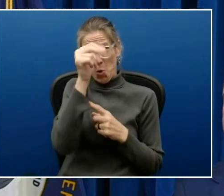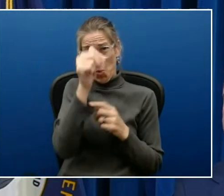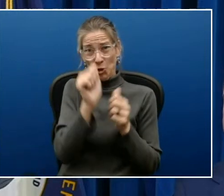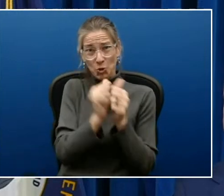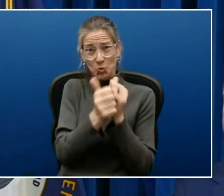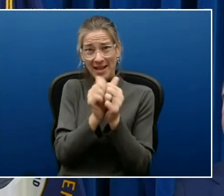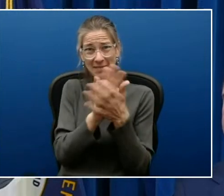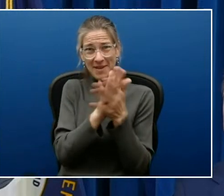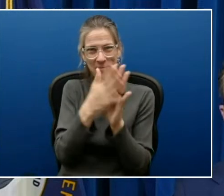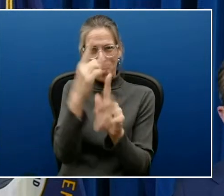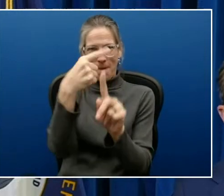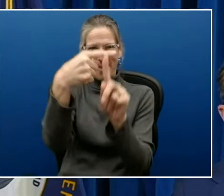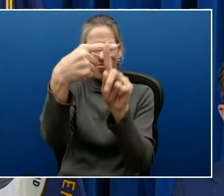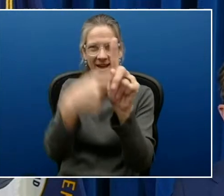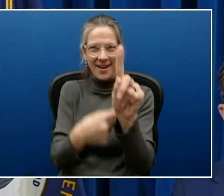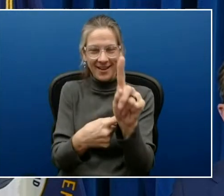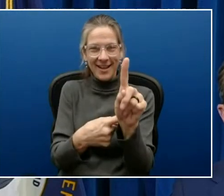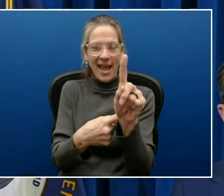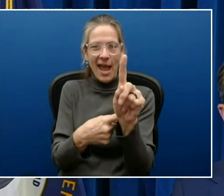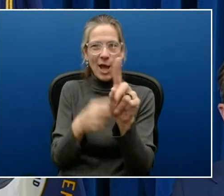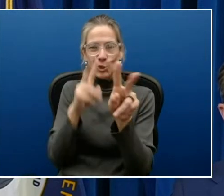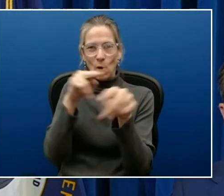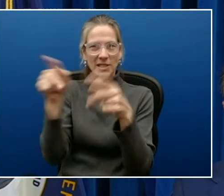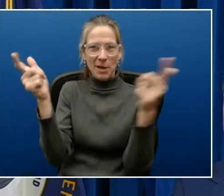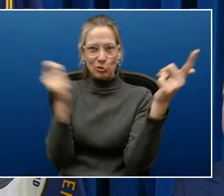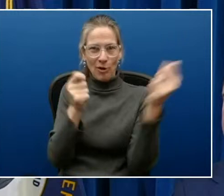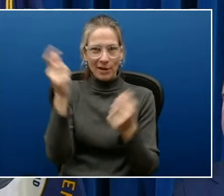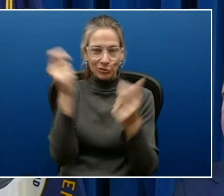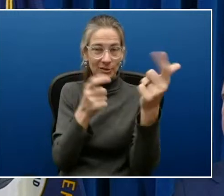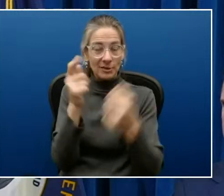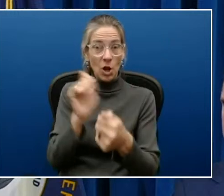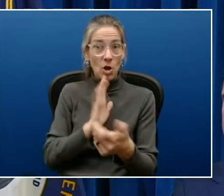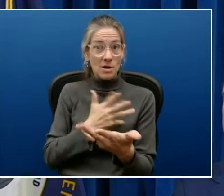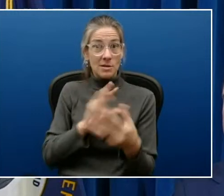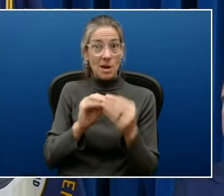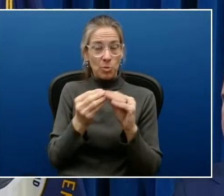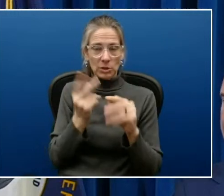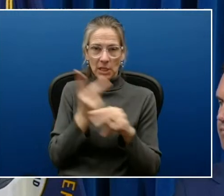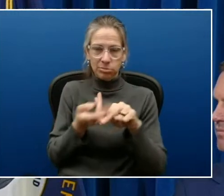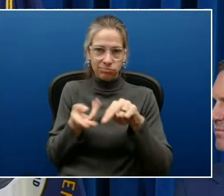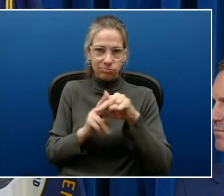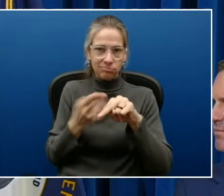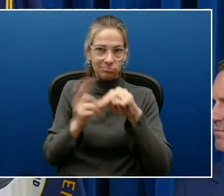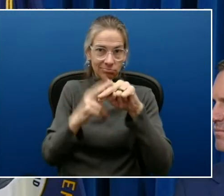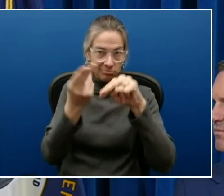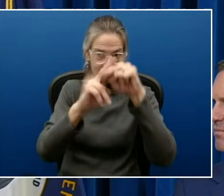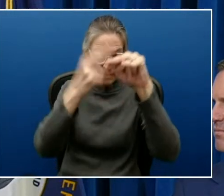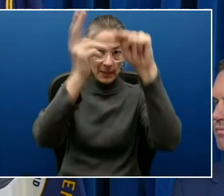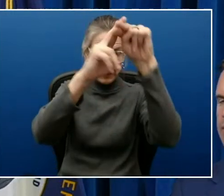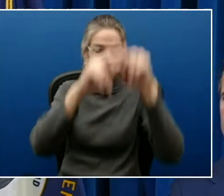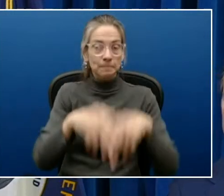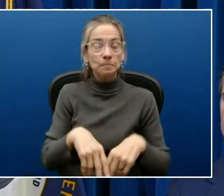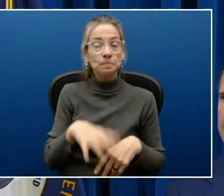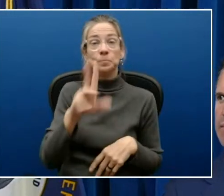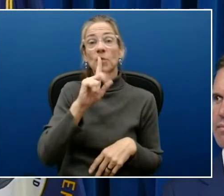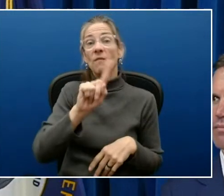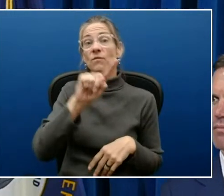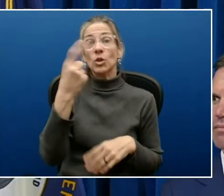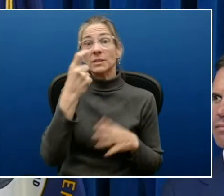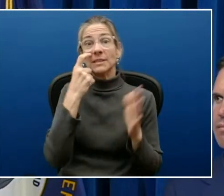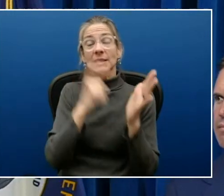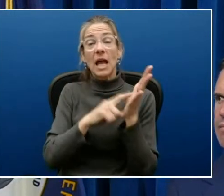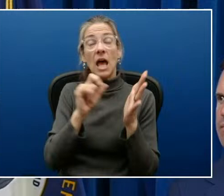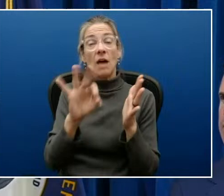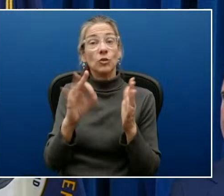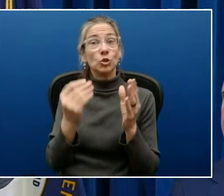and tourism attraction, and through recent numbers, our numbers continue to go up year after year. One of the first signs of spring is us unveiling the